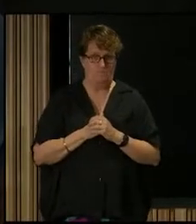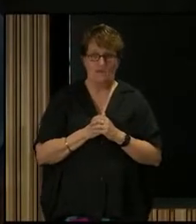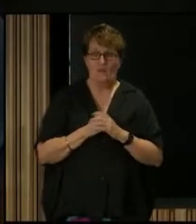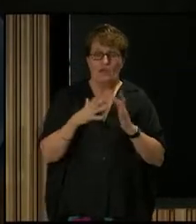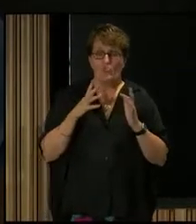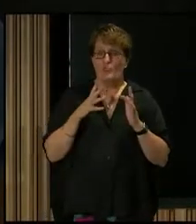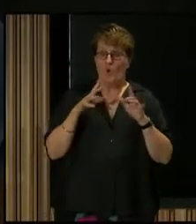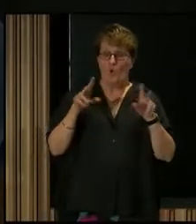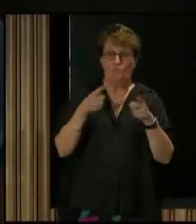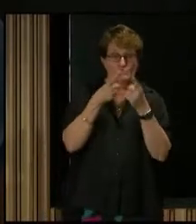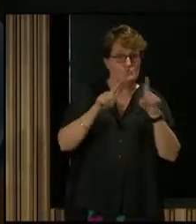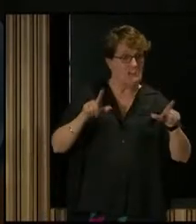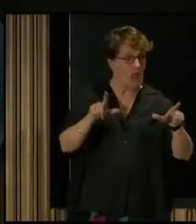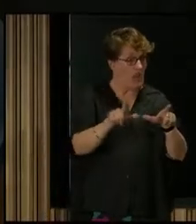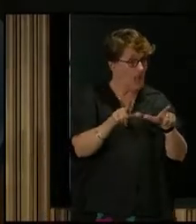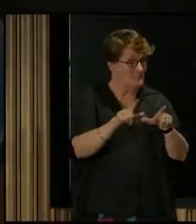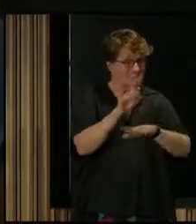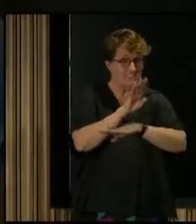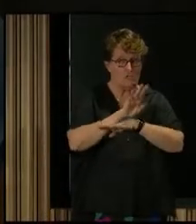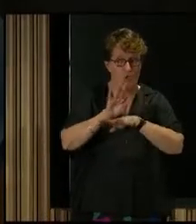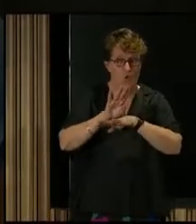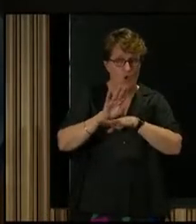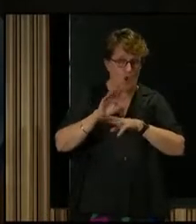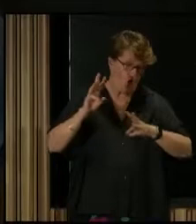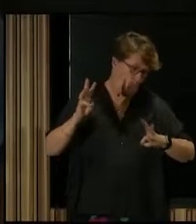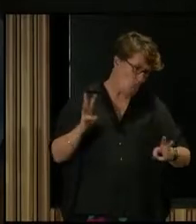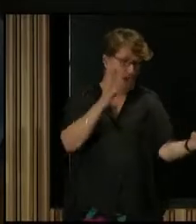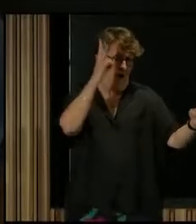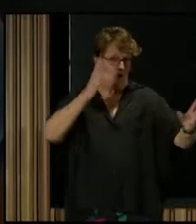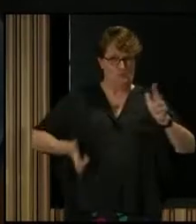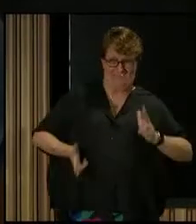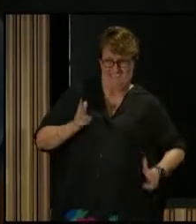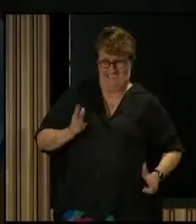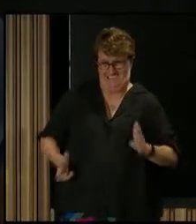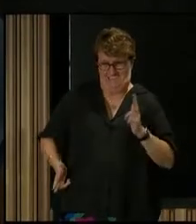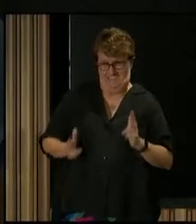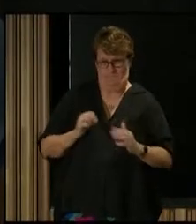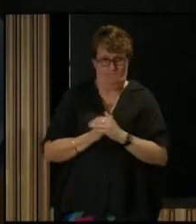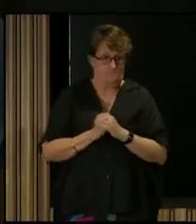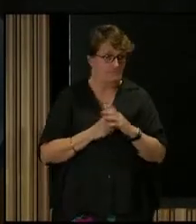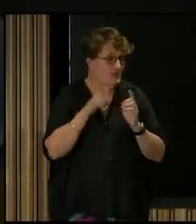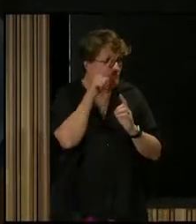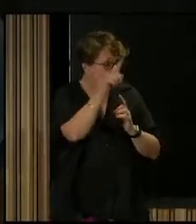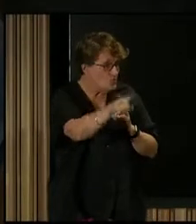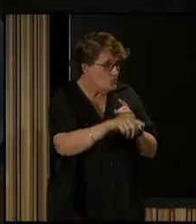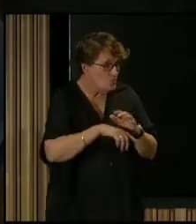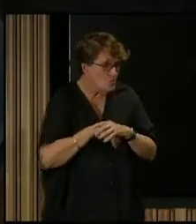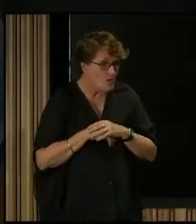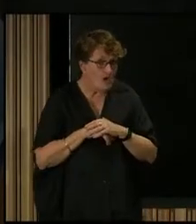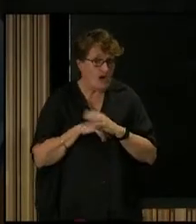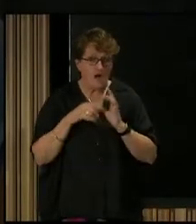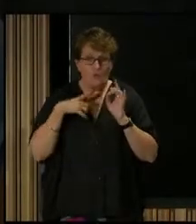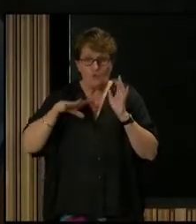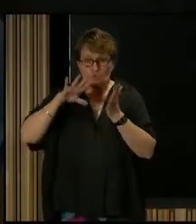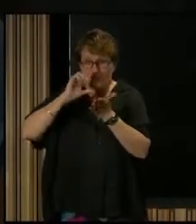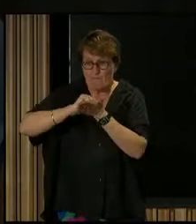West. If you are a young, smart, legal-minded person, please go into music publishing and